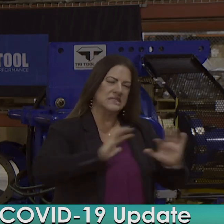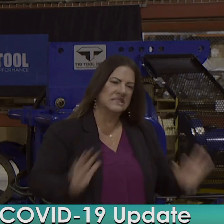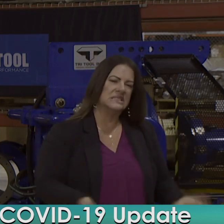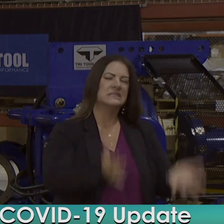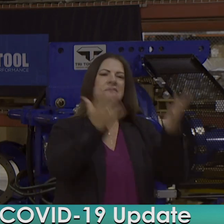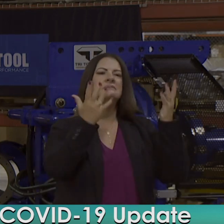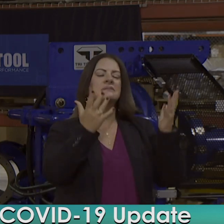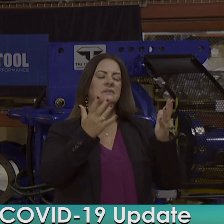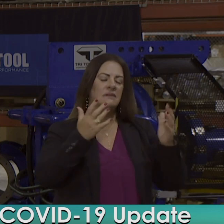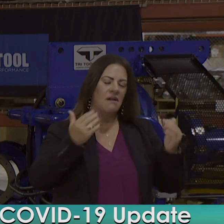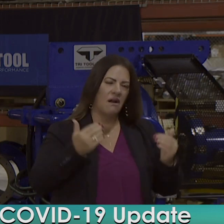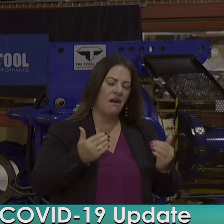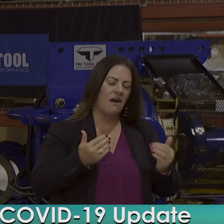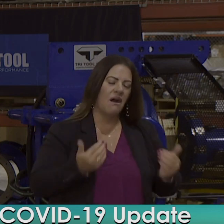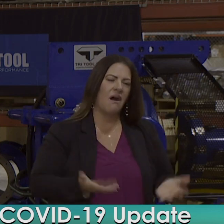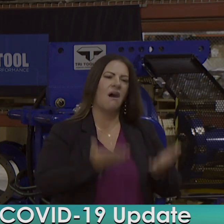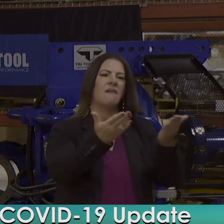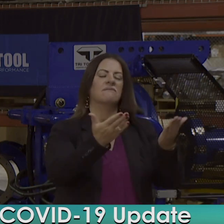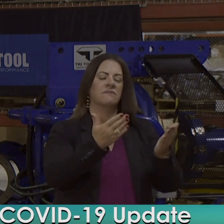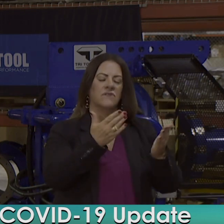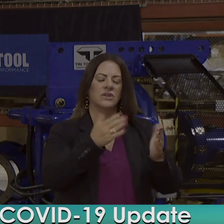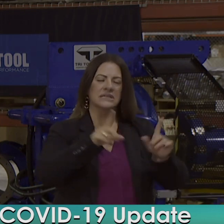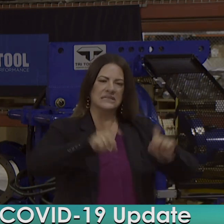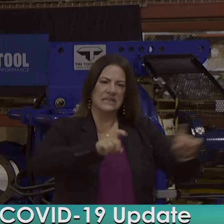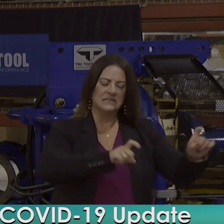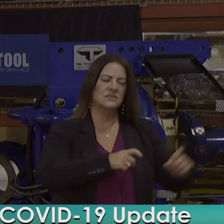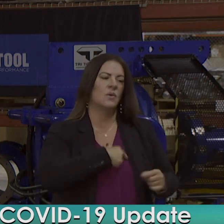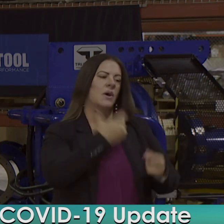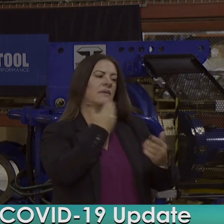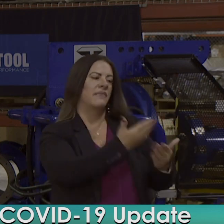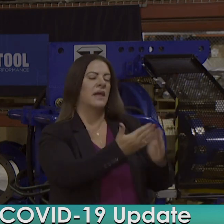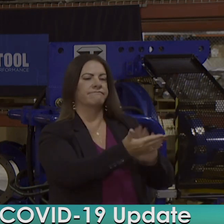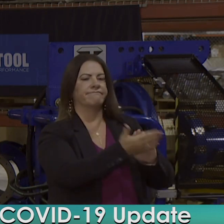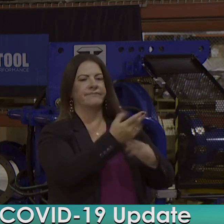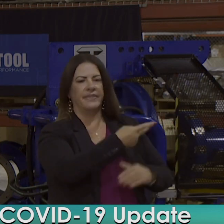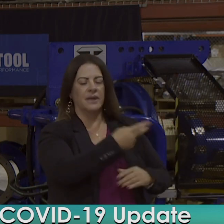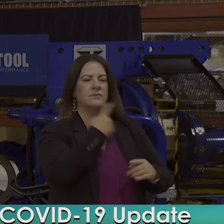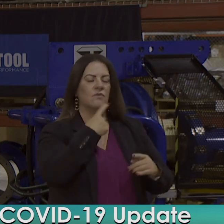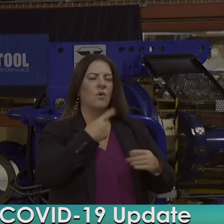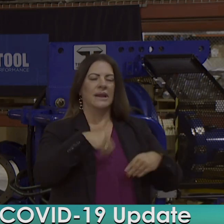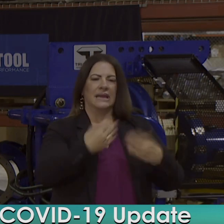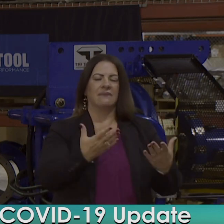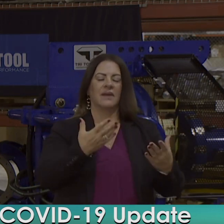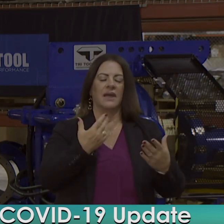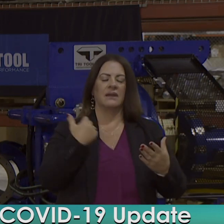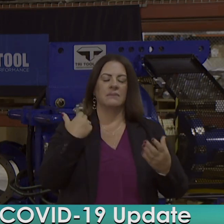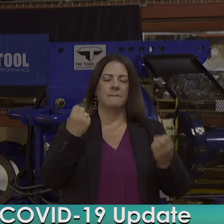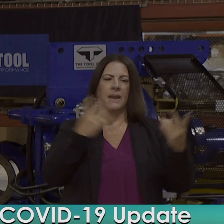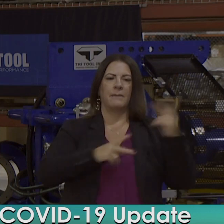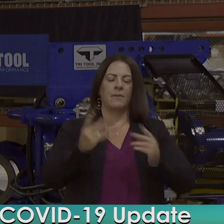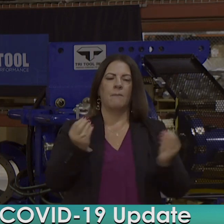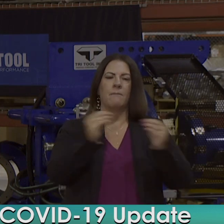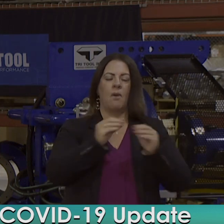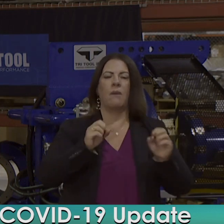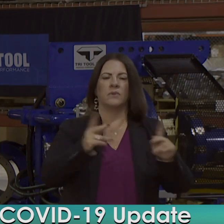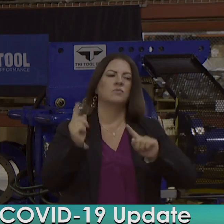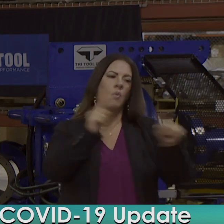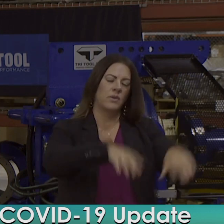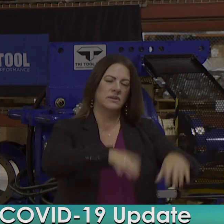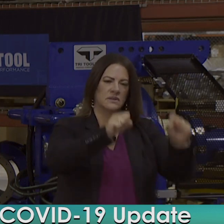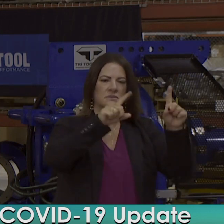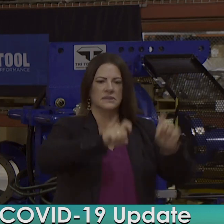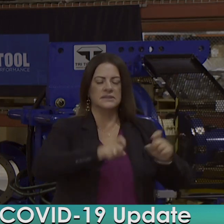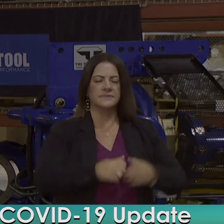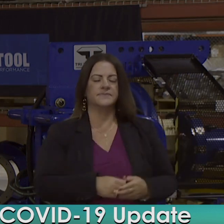advanced. And I want to just, again, congratulate them on a job well done and thank them for volunteering to take that role and